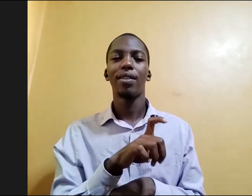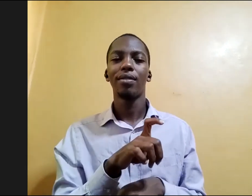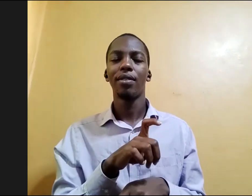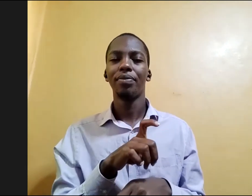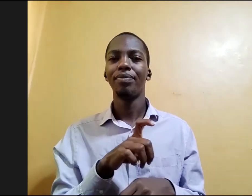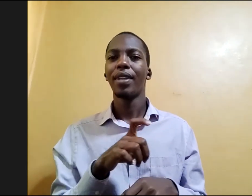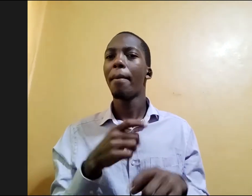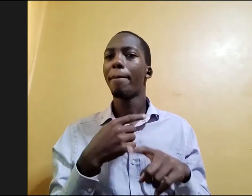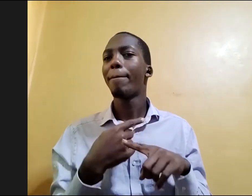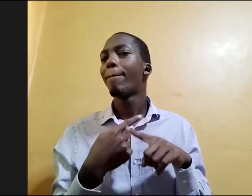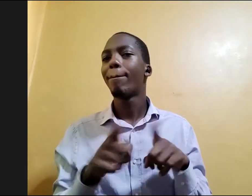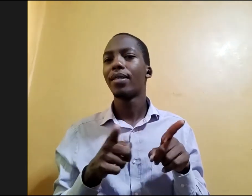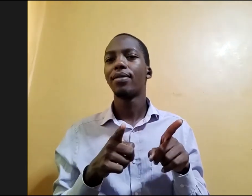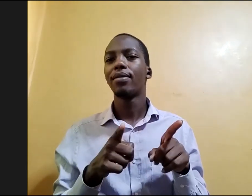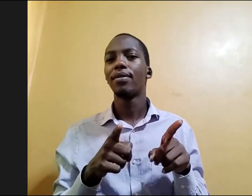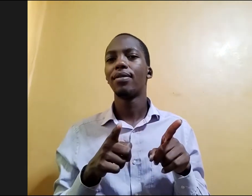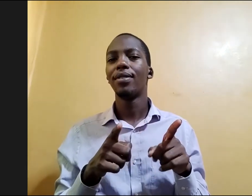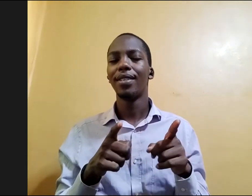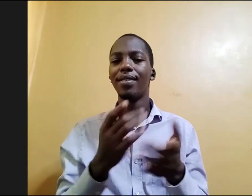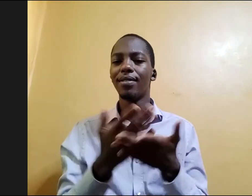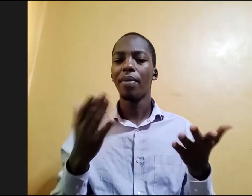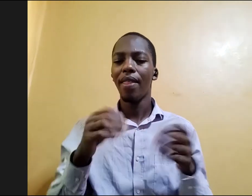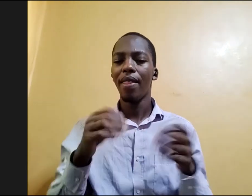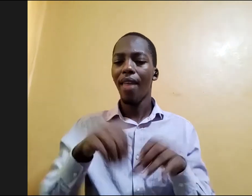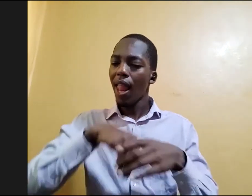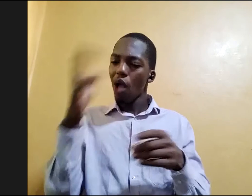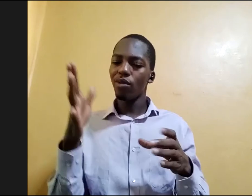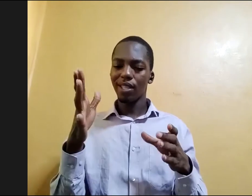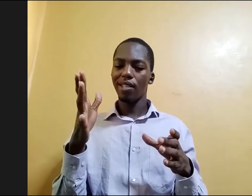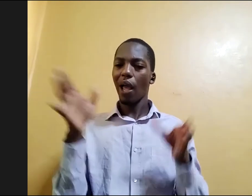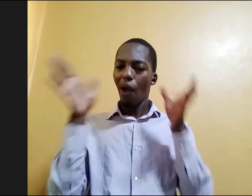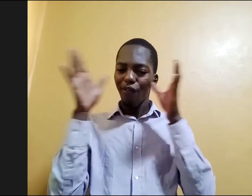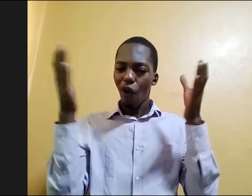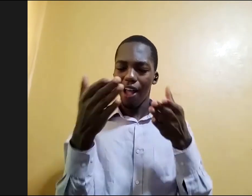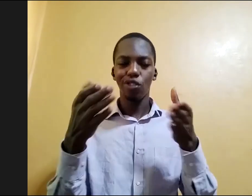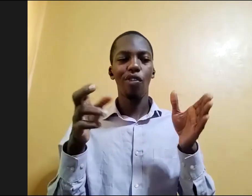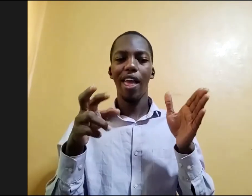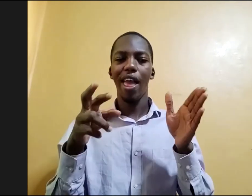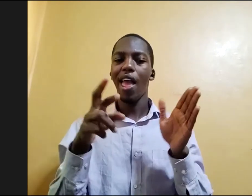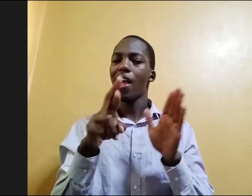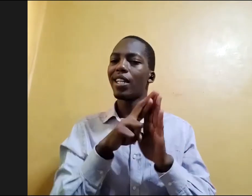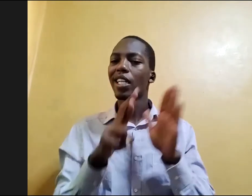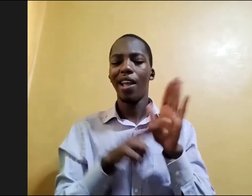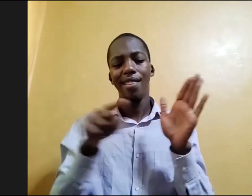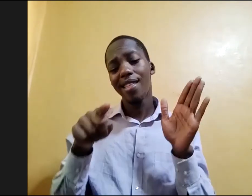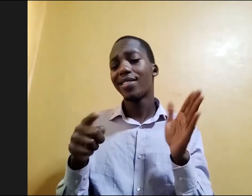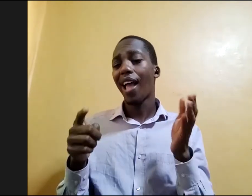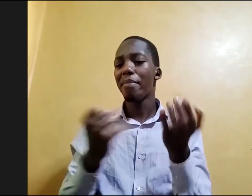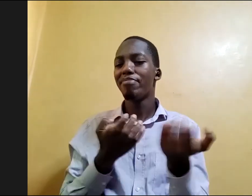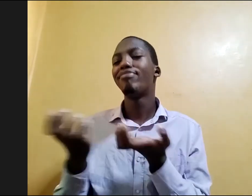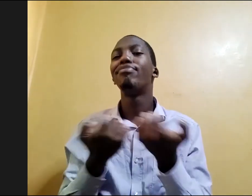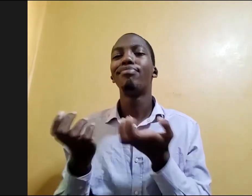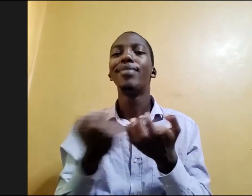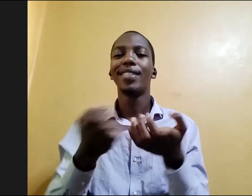pricing for is something that falls outside of the scope of regulation. It's a commercial discussion. But in